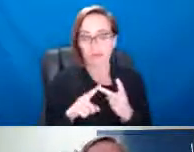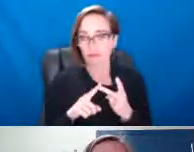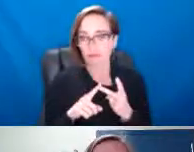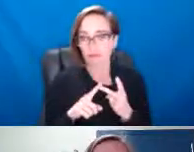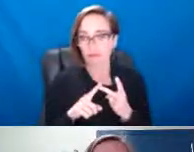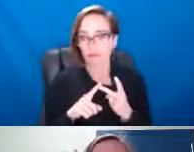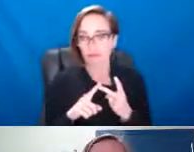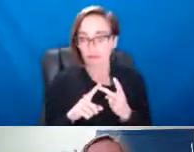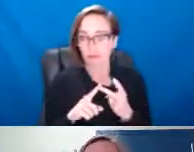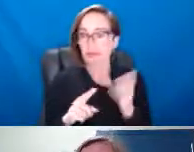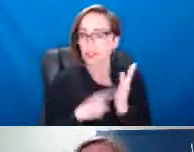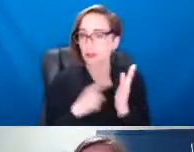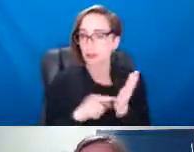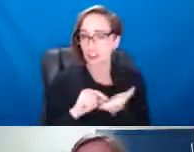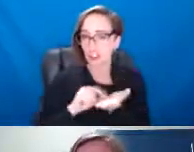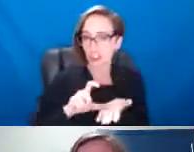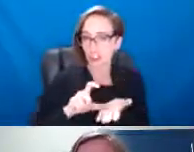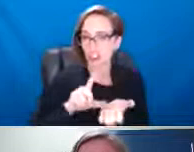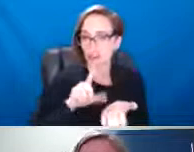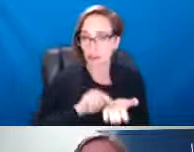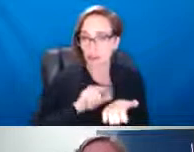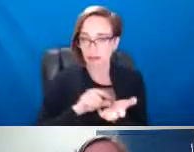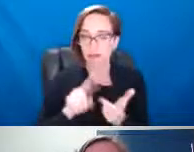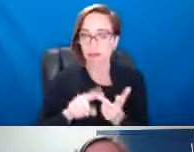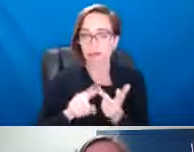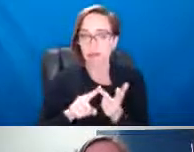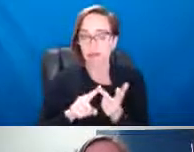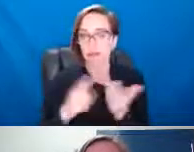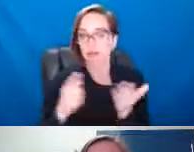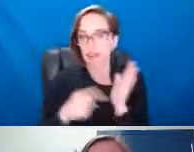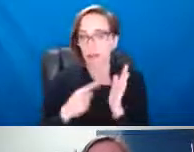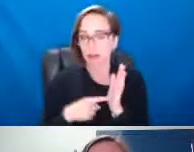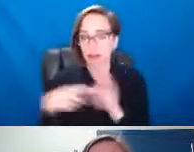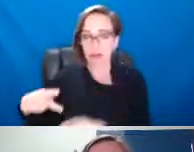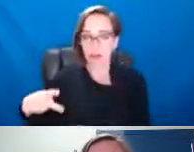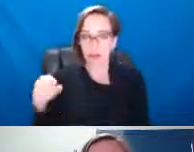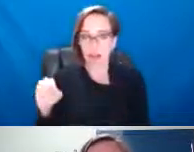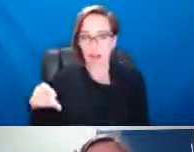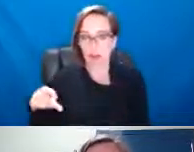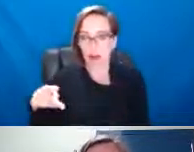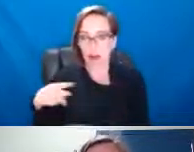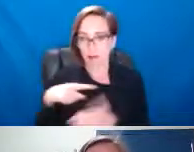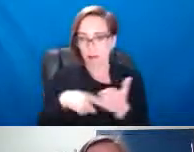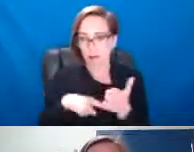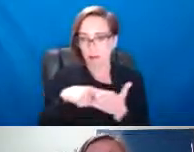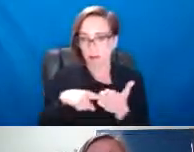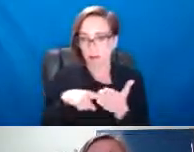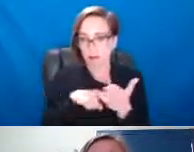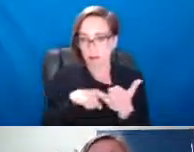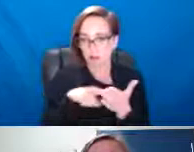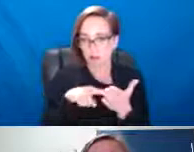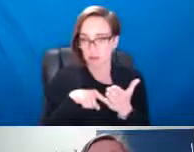might use large print and print on palm. And what I would like to point out here is